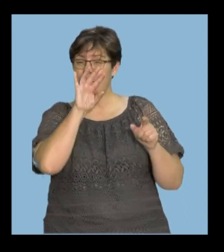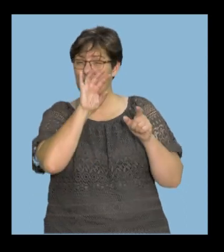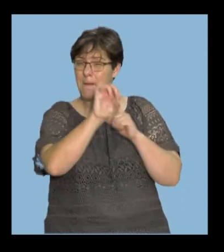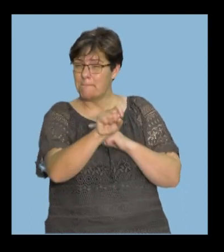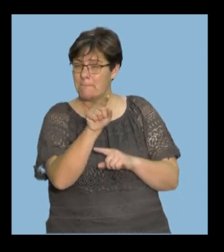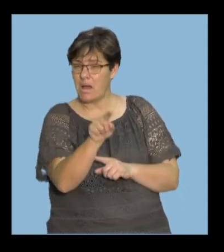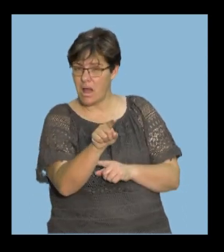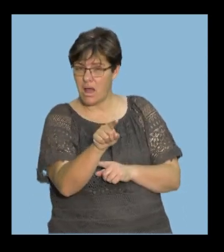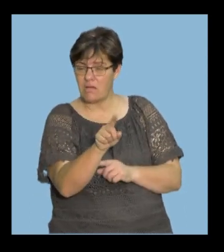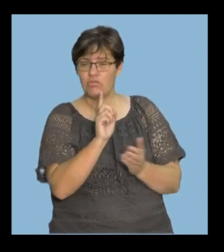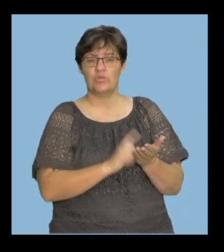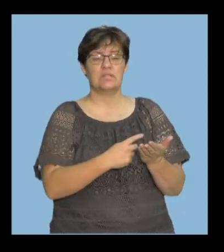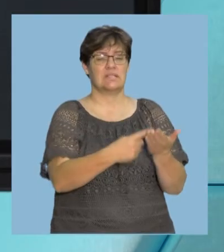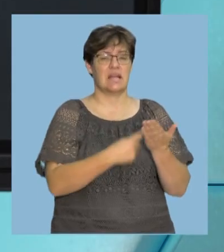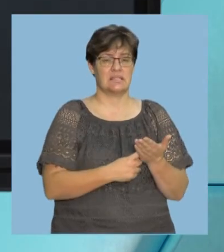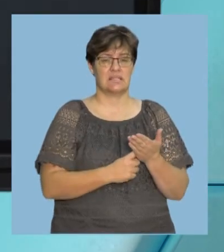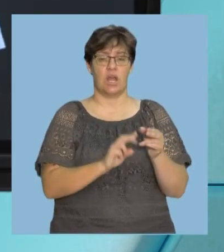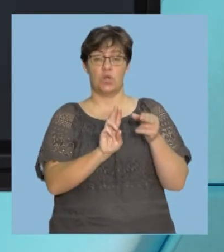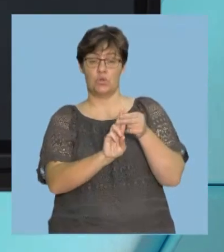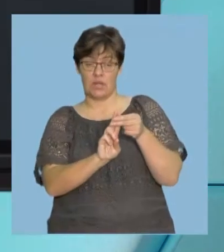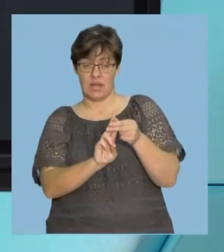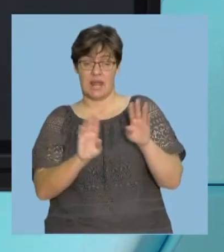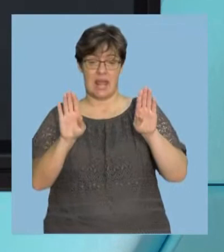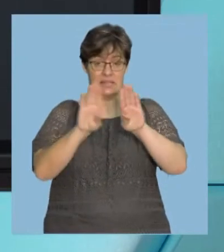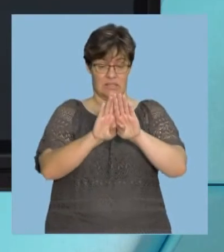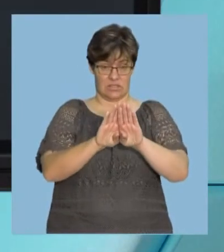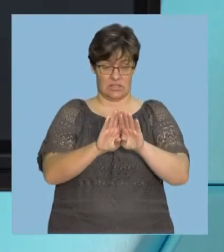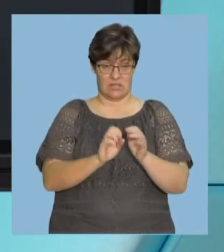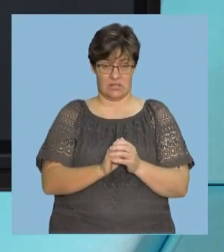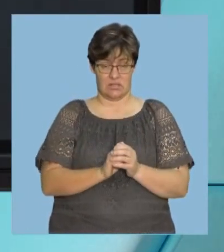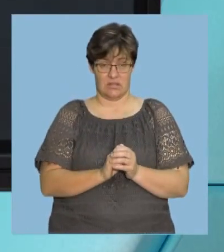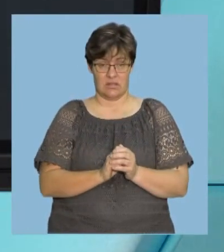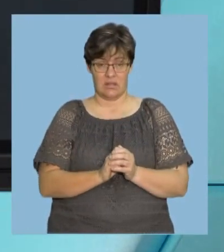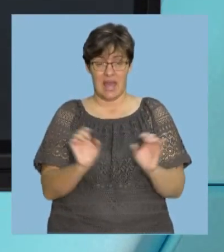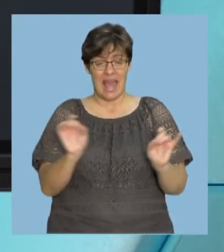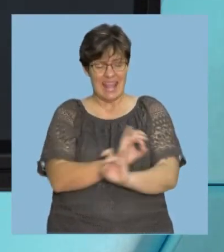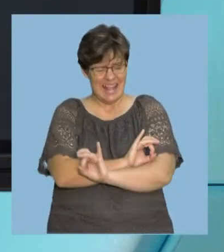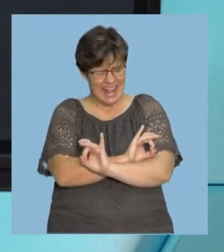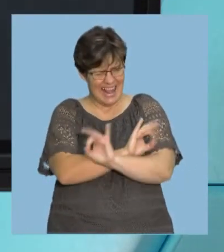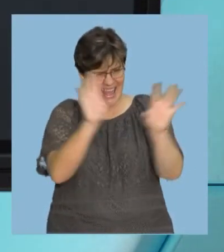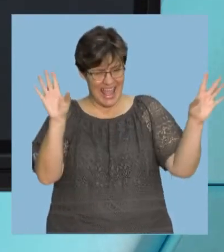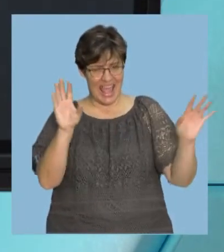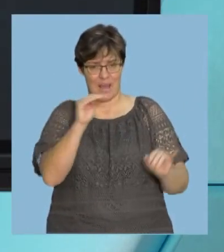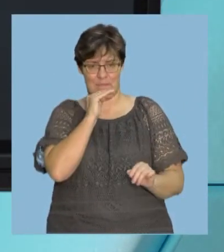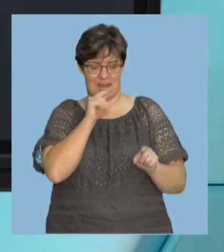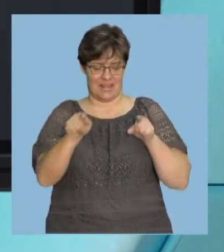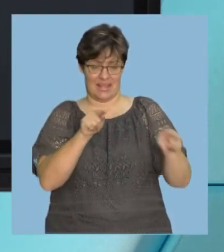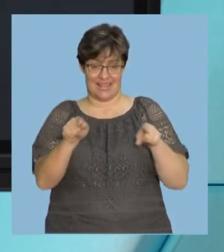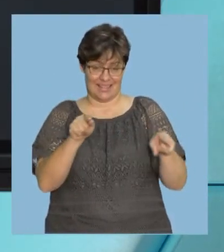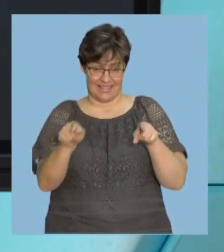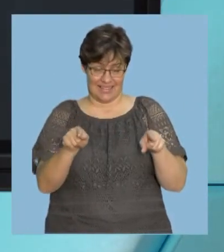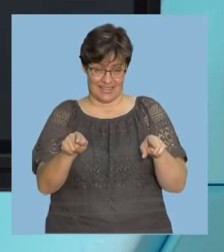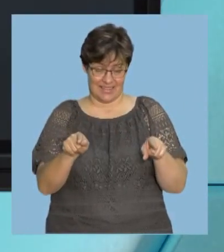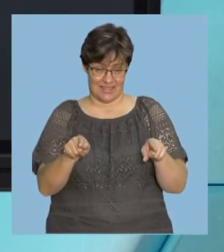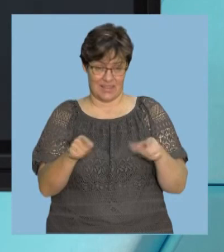So, recognize now when we talk about union and intersection, we have a very clear